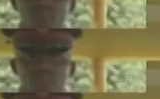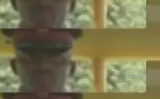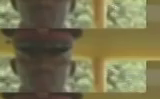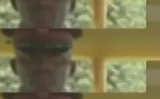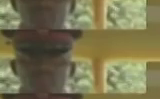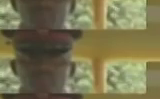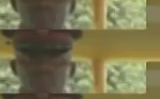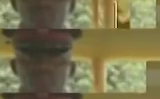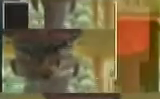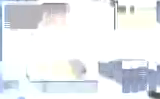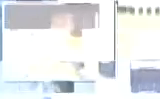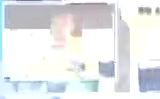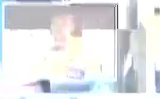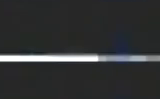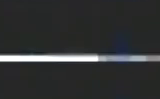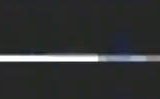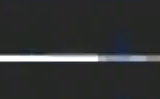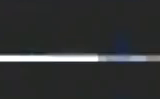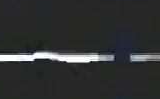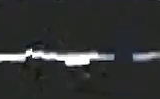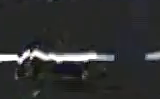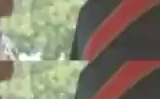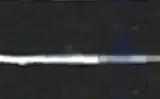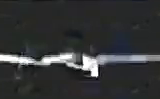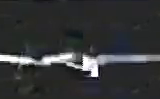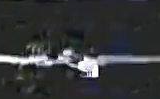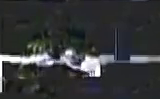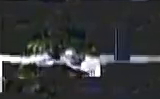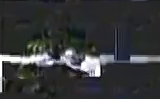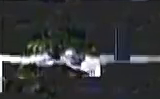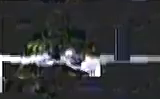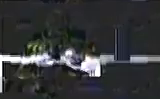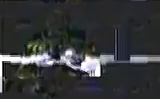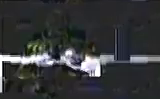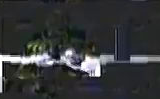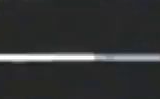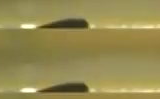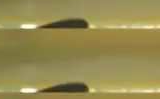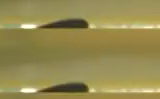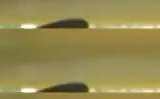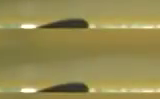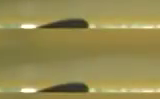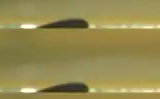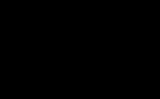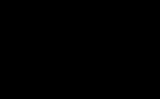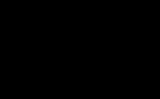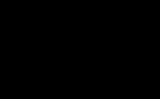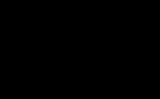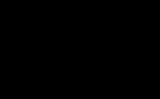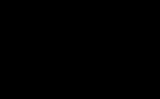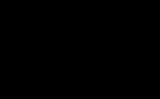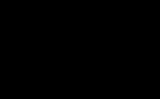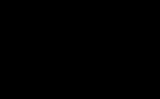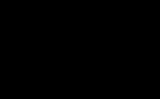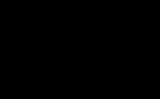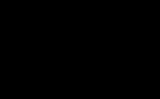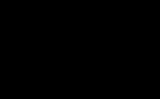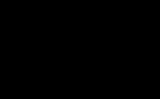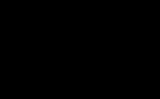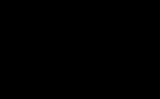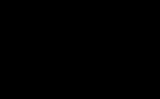She's also a philanthropist for change of the community police.